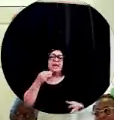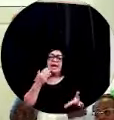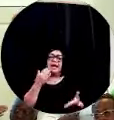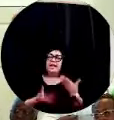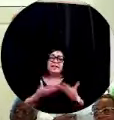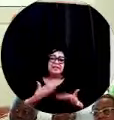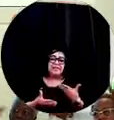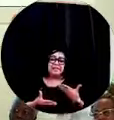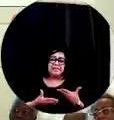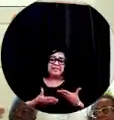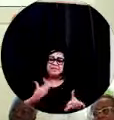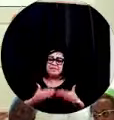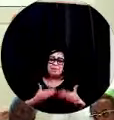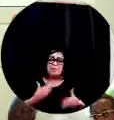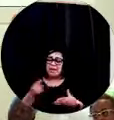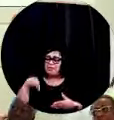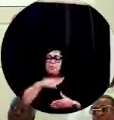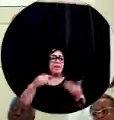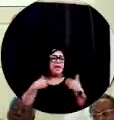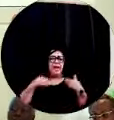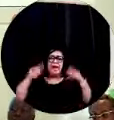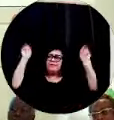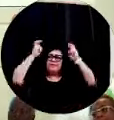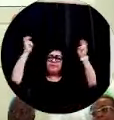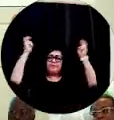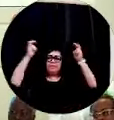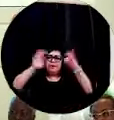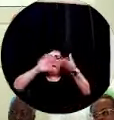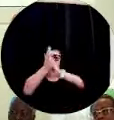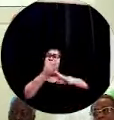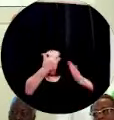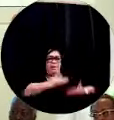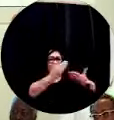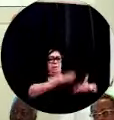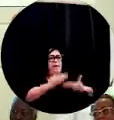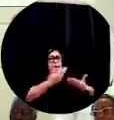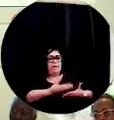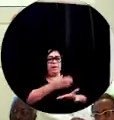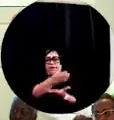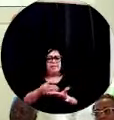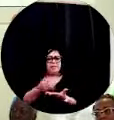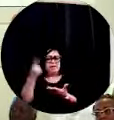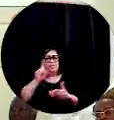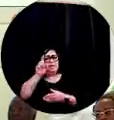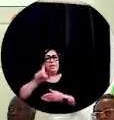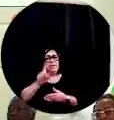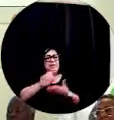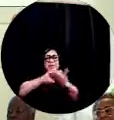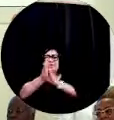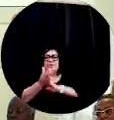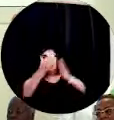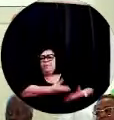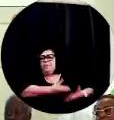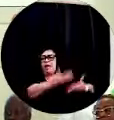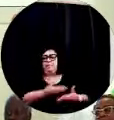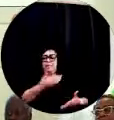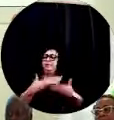we have the victory. Cheer up. Somebody needs to cheer up. Despite the storms of